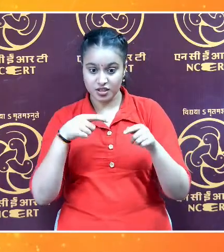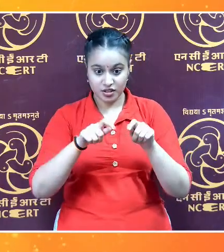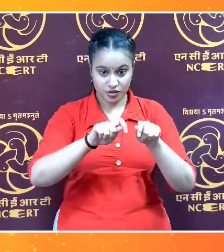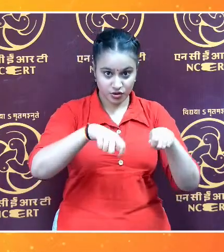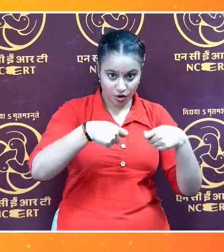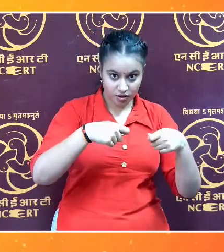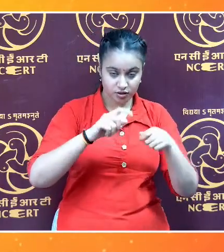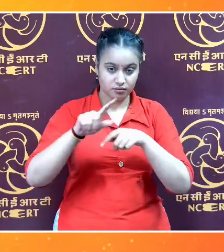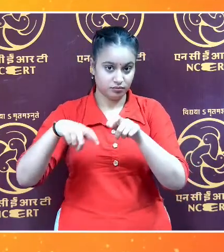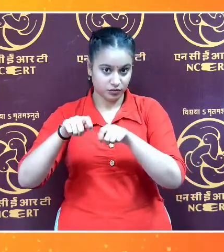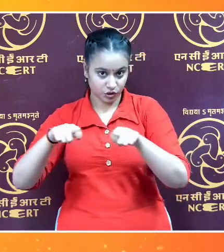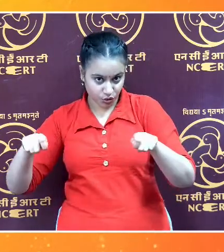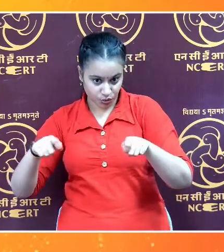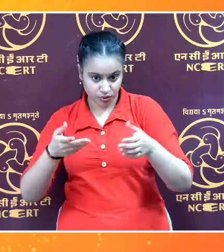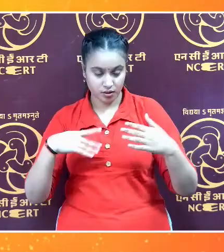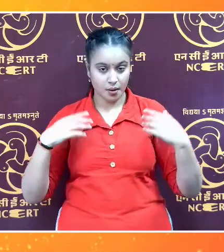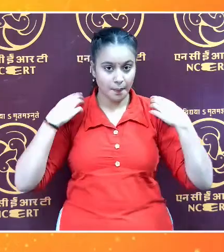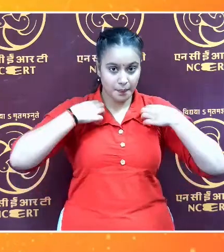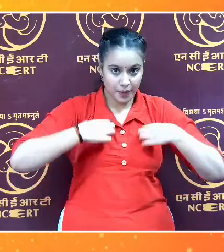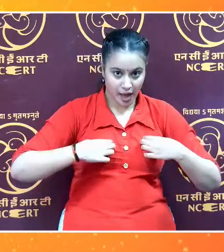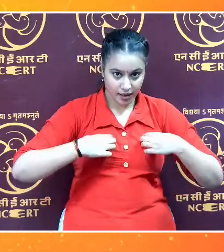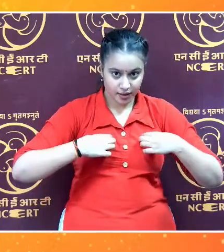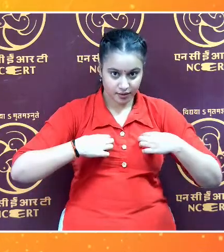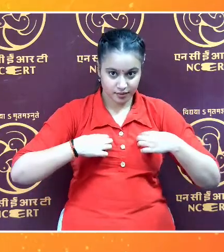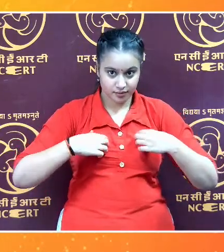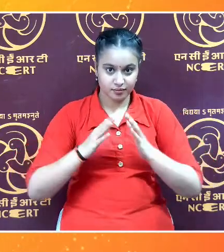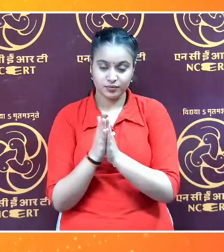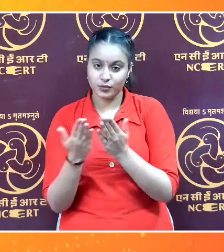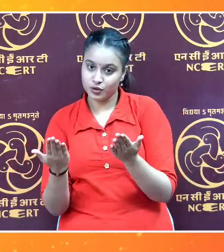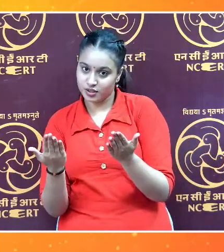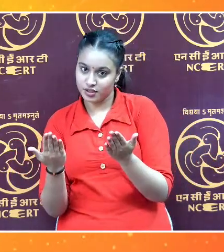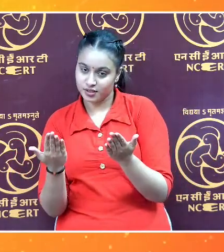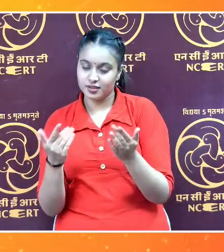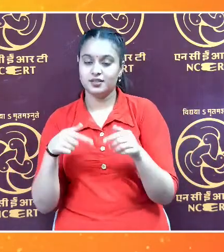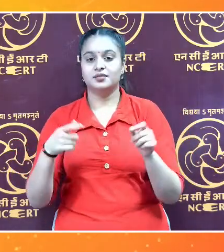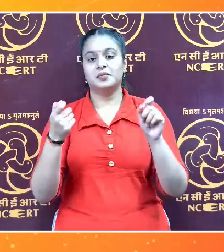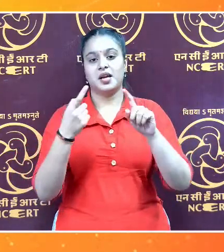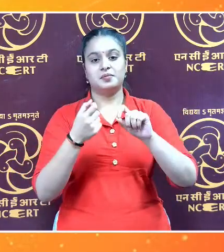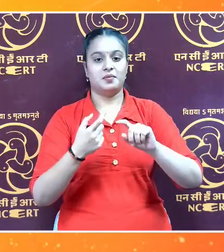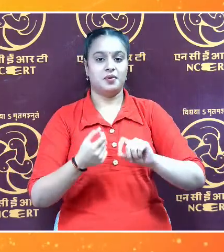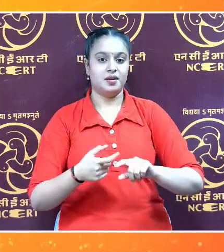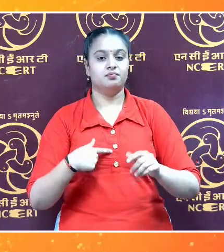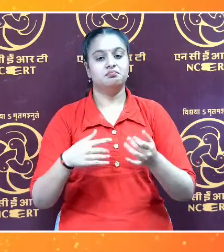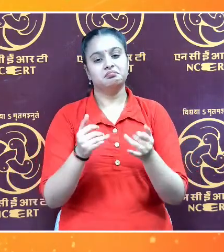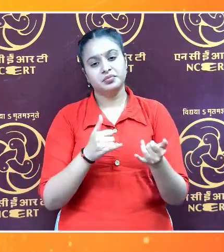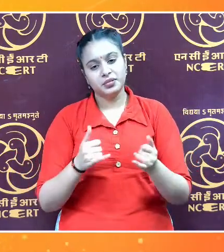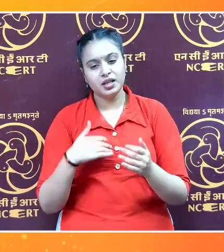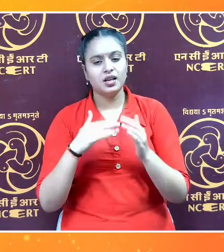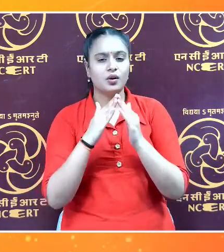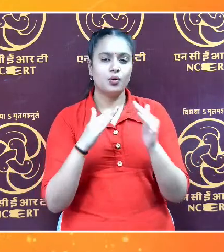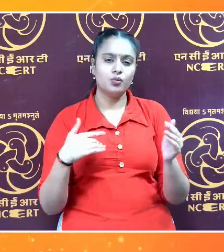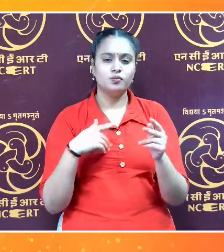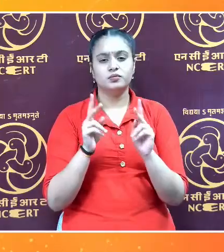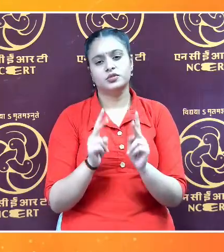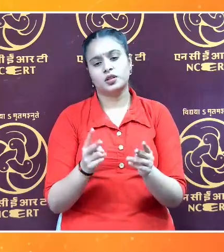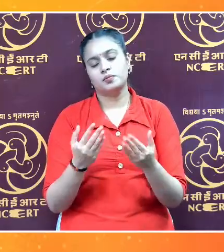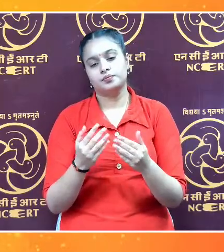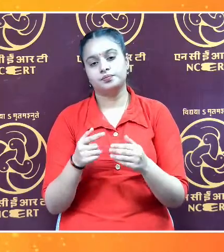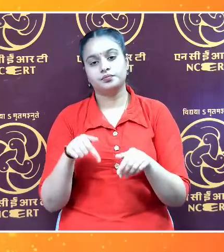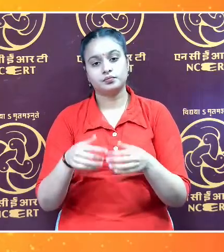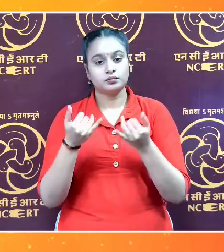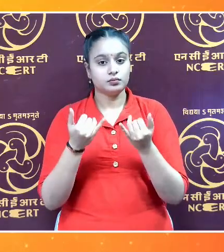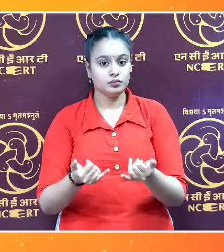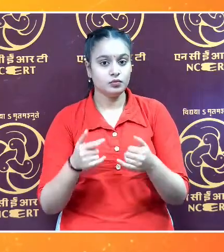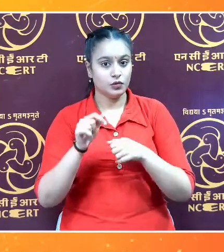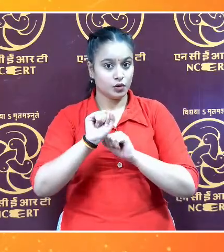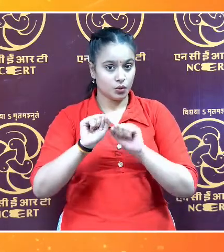with shoes. yes, and bag. Well, what I keep? Books. Yes. So this way you can play this game at home. Yes. And now in